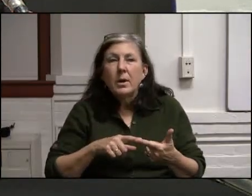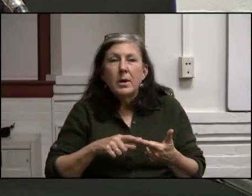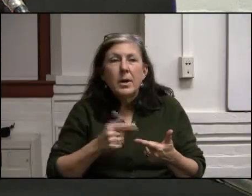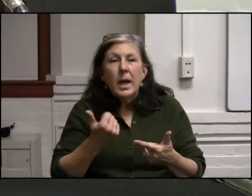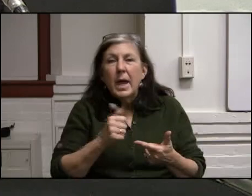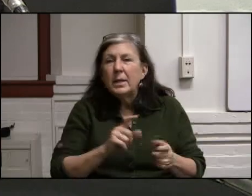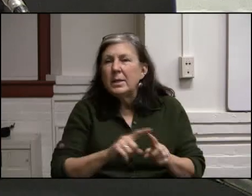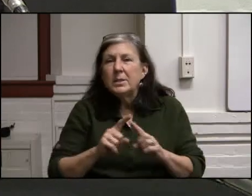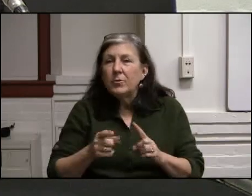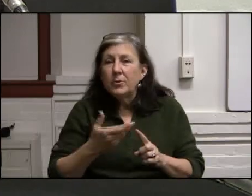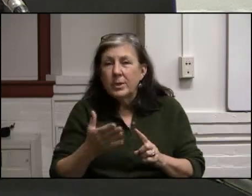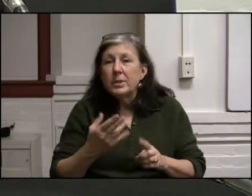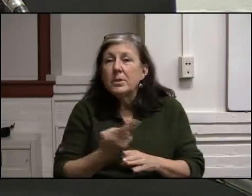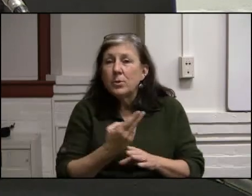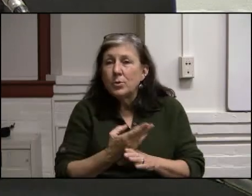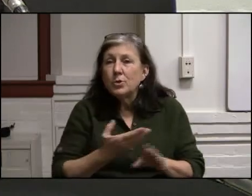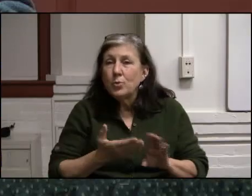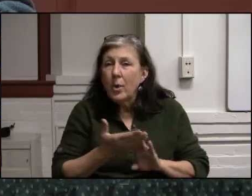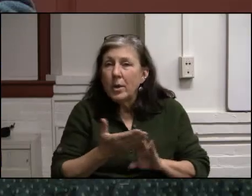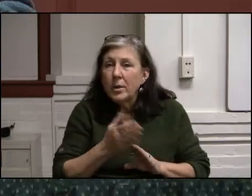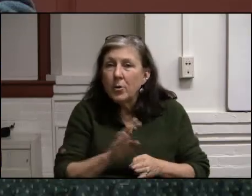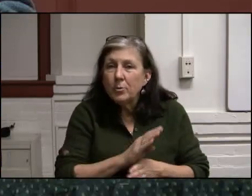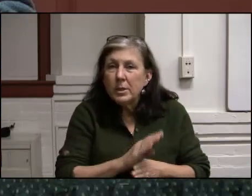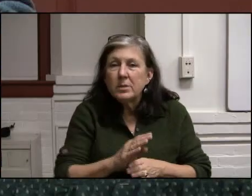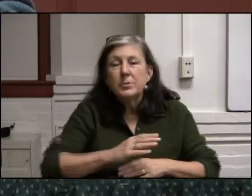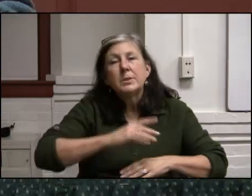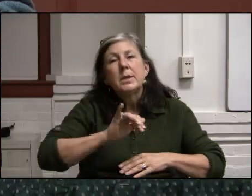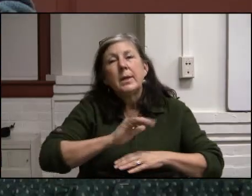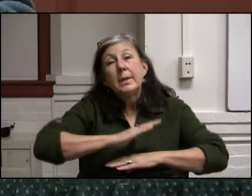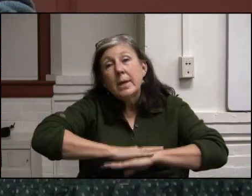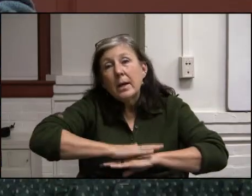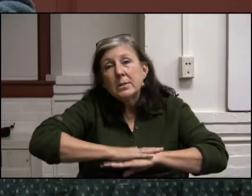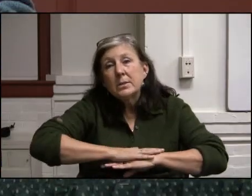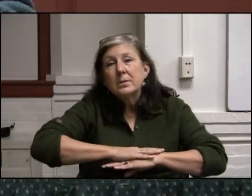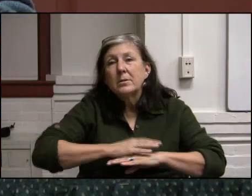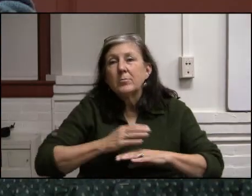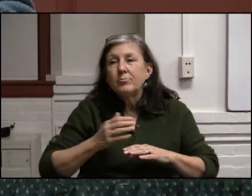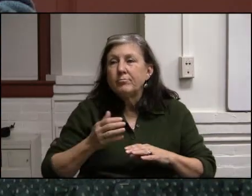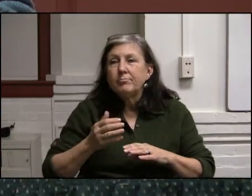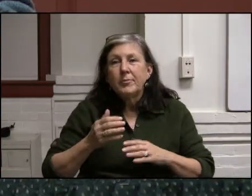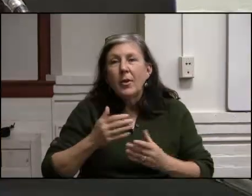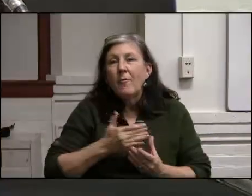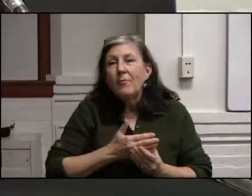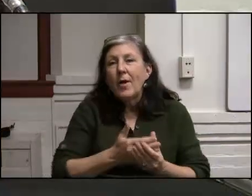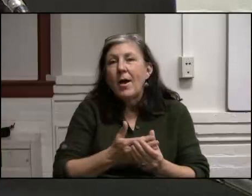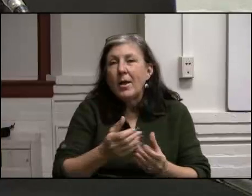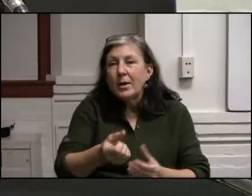assets that they use to run their business. It can be desks, file cabinets, and the such.